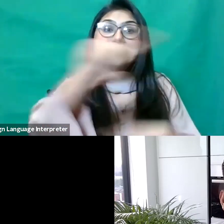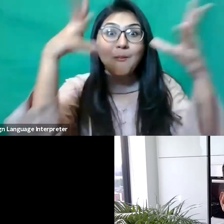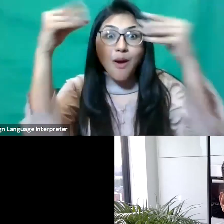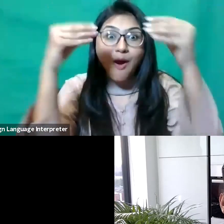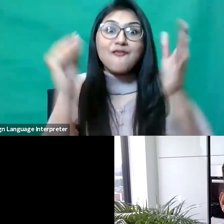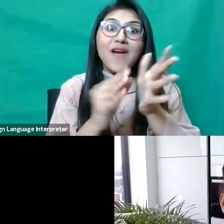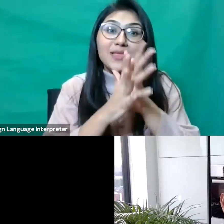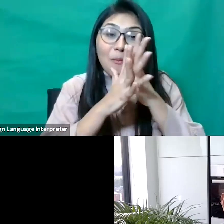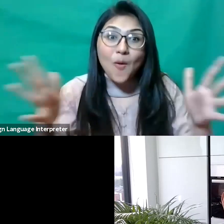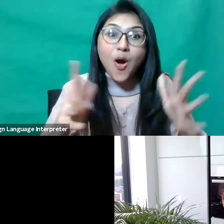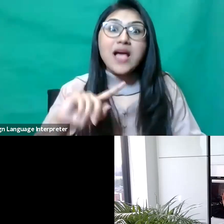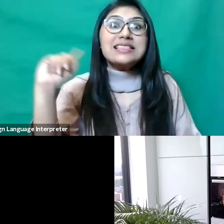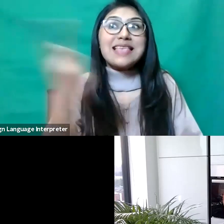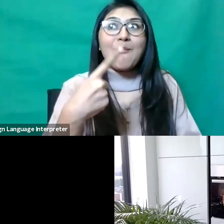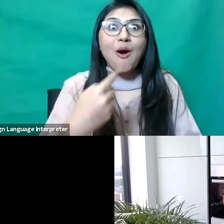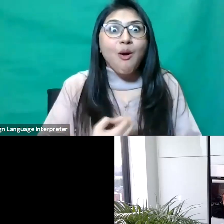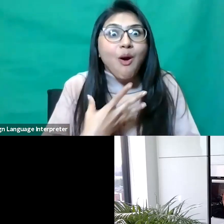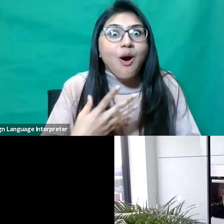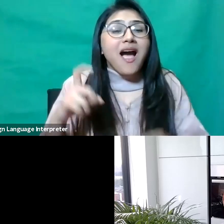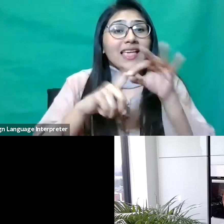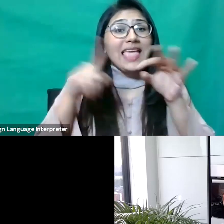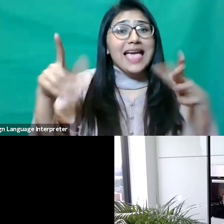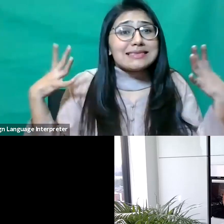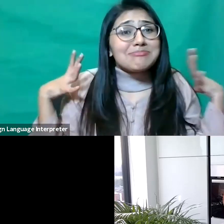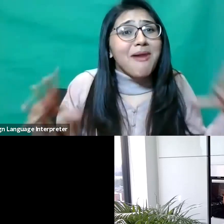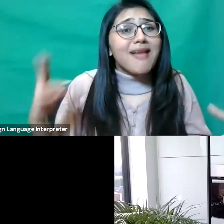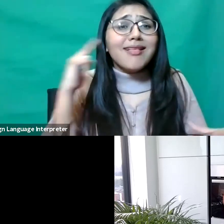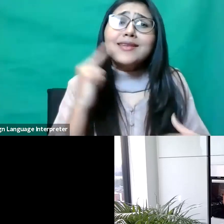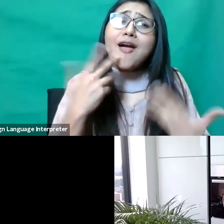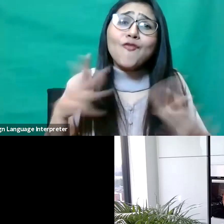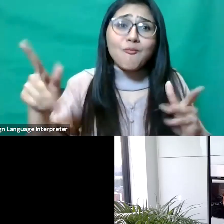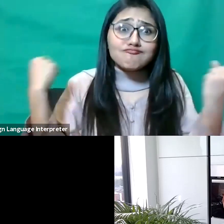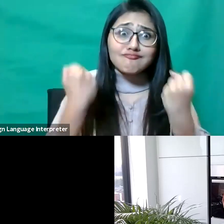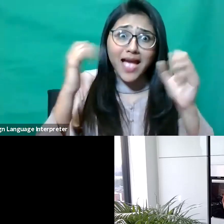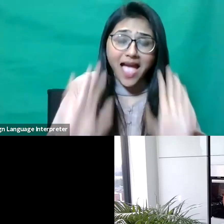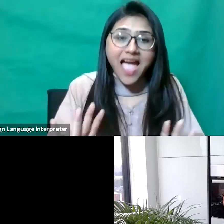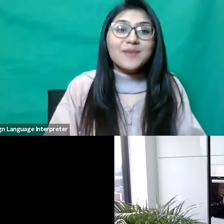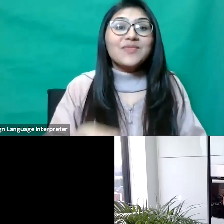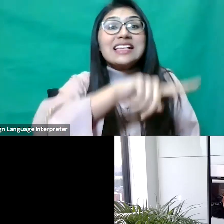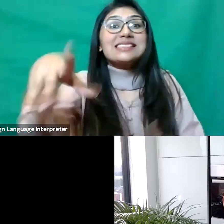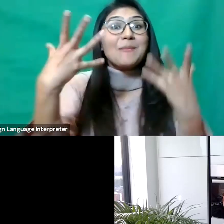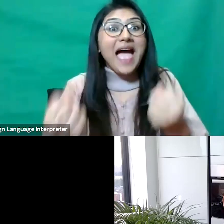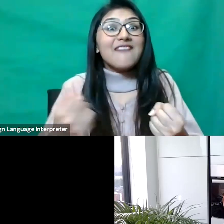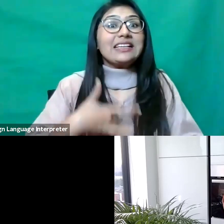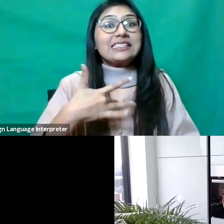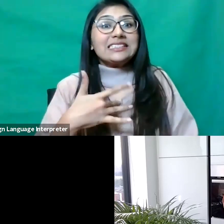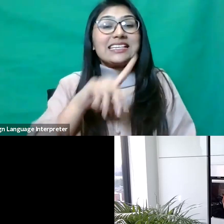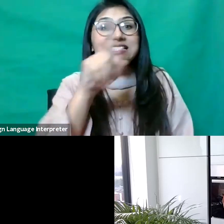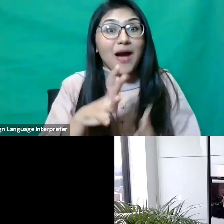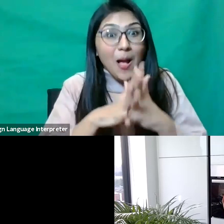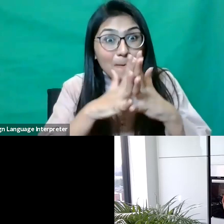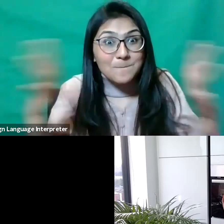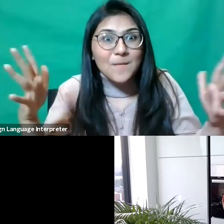valuable. Possibly you were inspired by Qais' story, and we've answered a lot of your questions. Qais, before